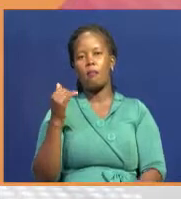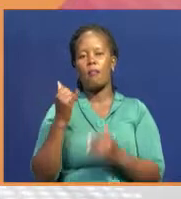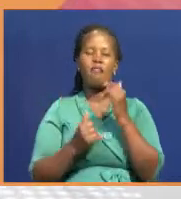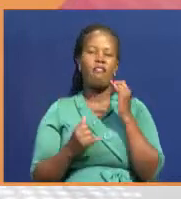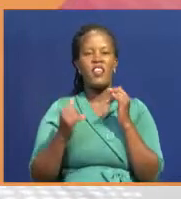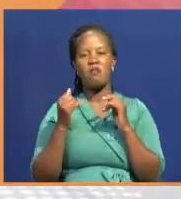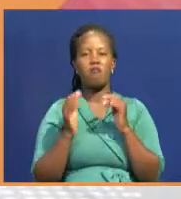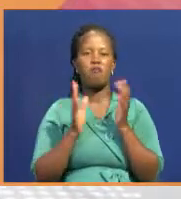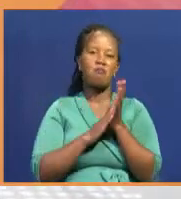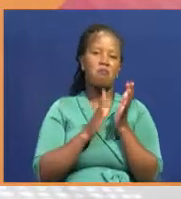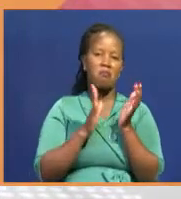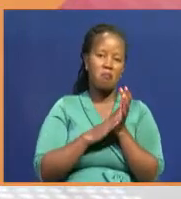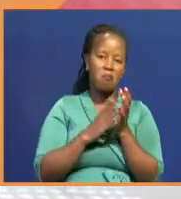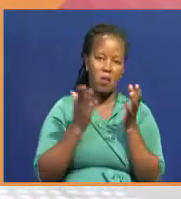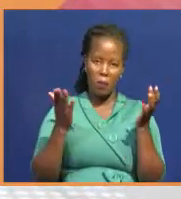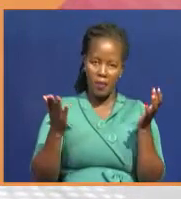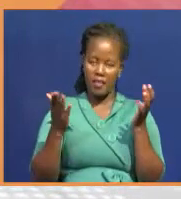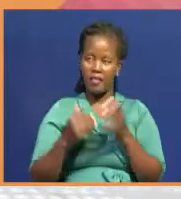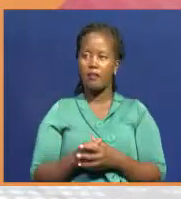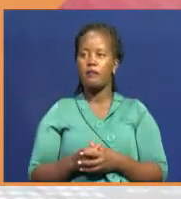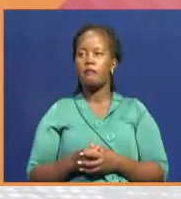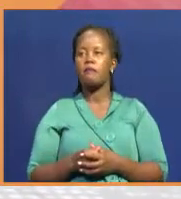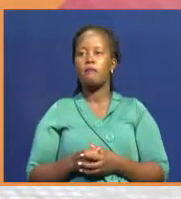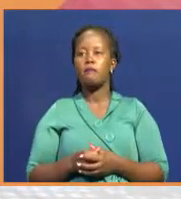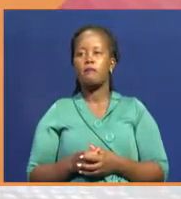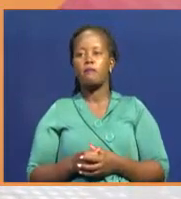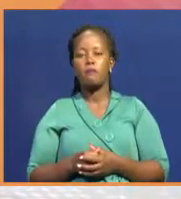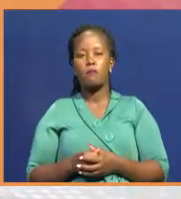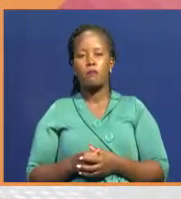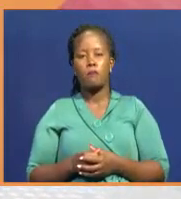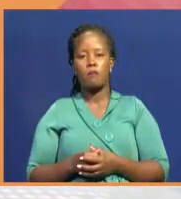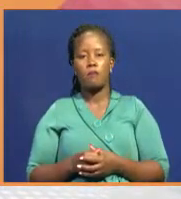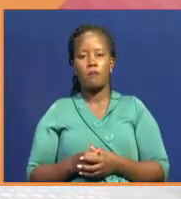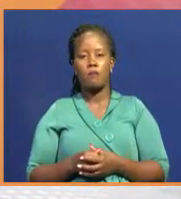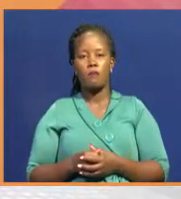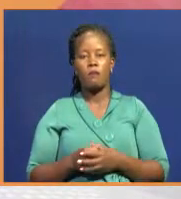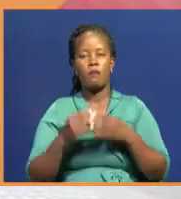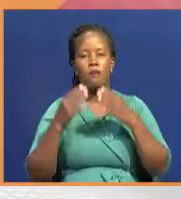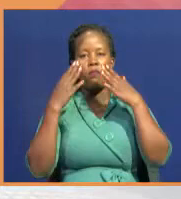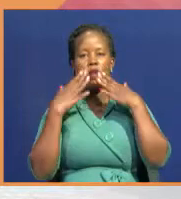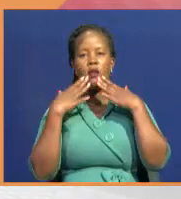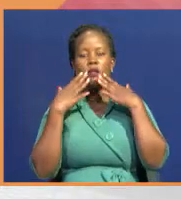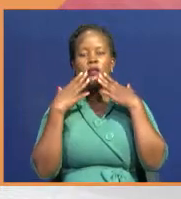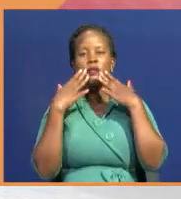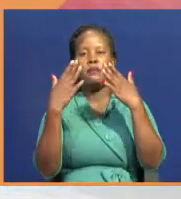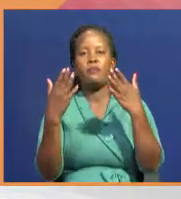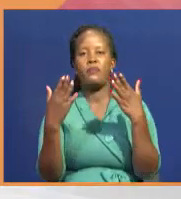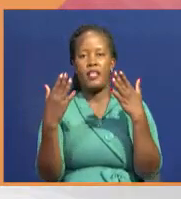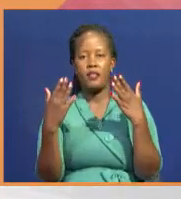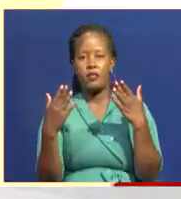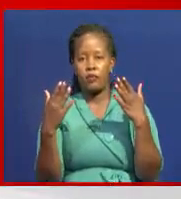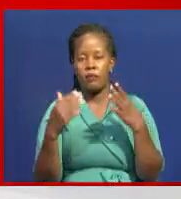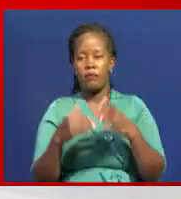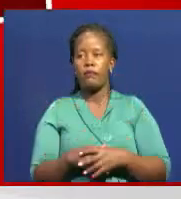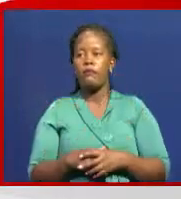an opportunity for your closing remarks. Ondieki? Yes, thank you. Thank you very much. I